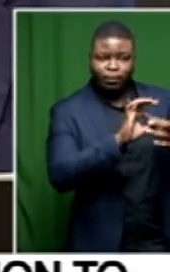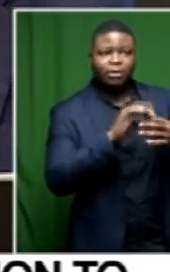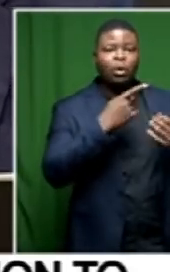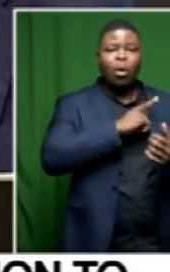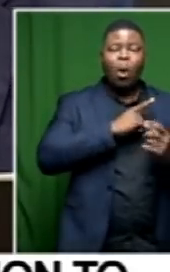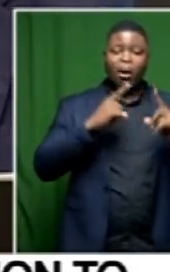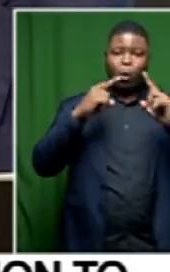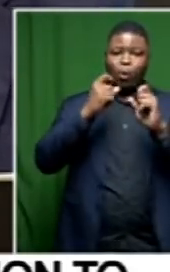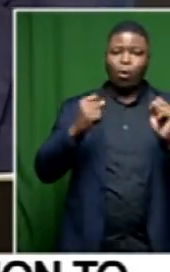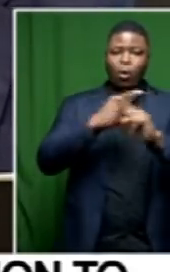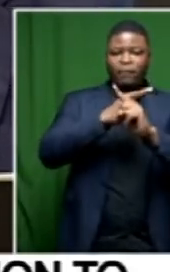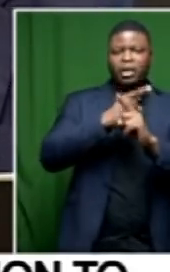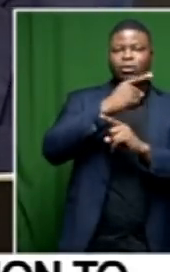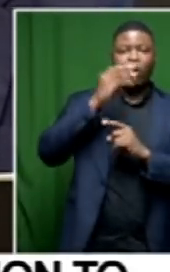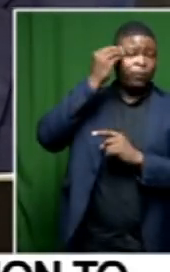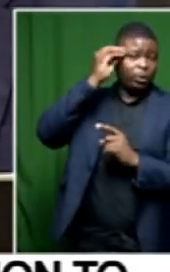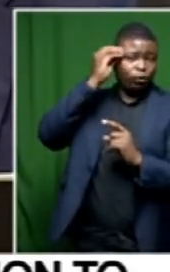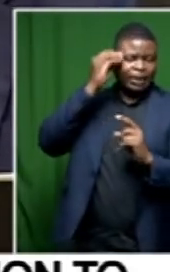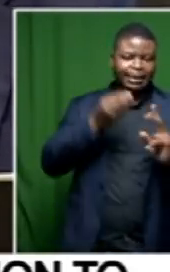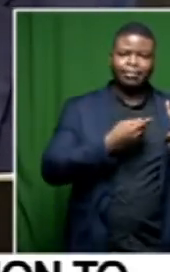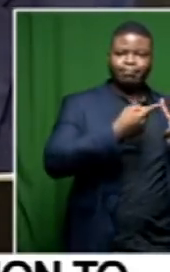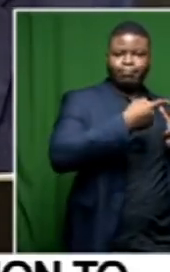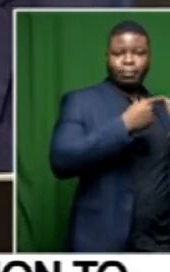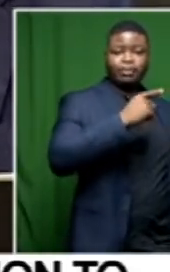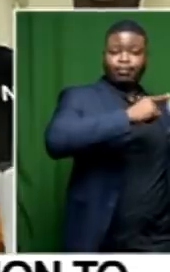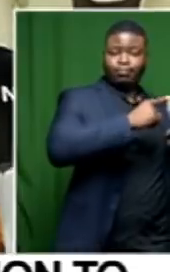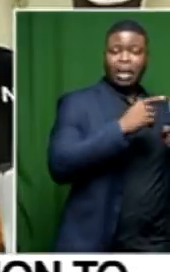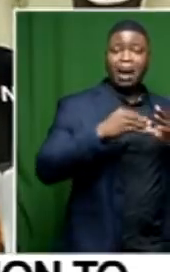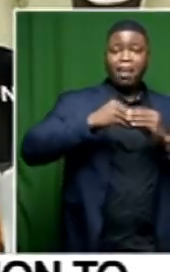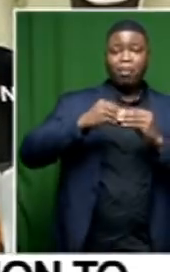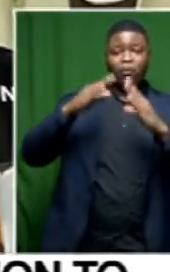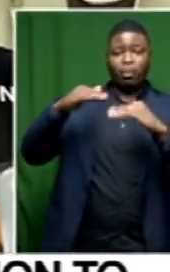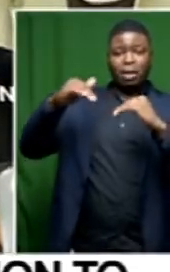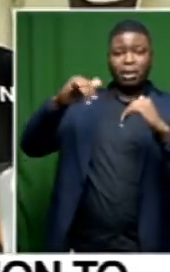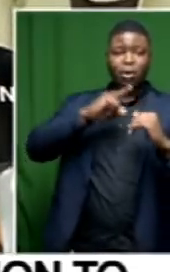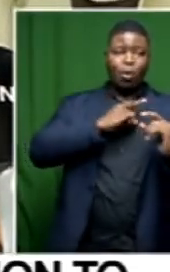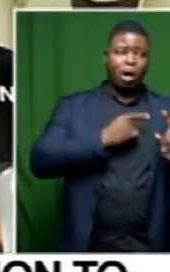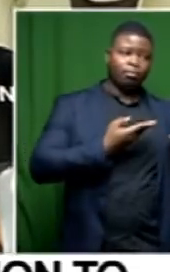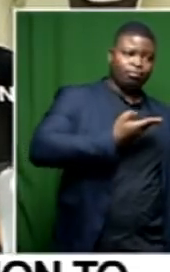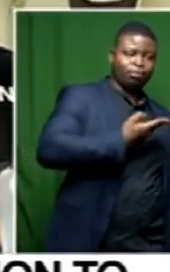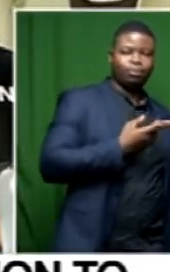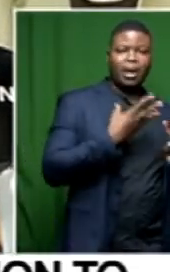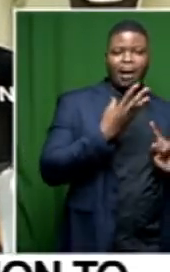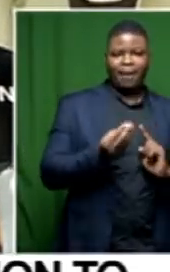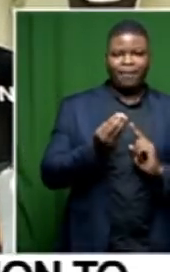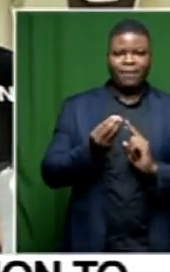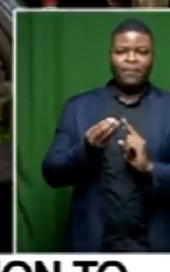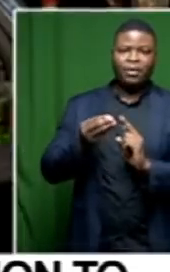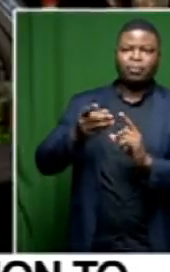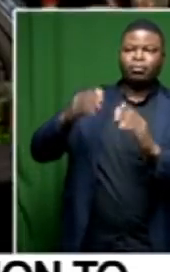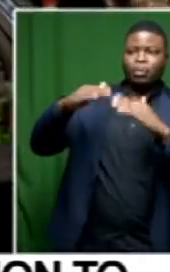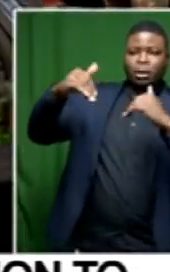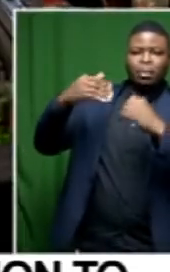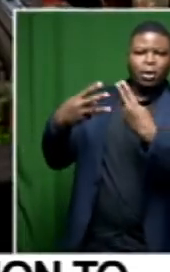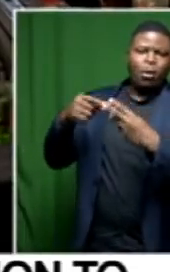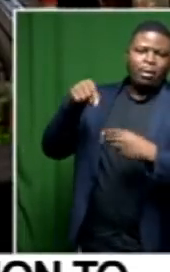of interest in relation to the member over whom we have jurisdiction. From our side, it is closed. We have